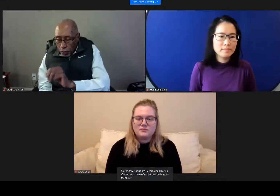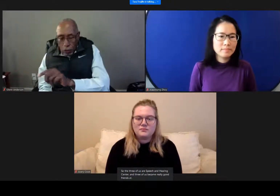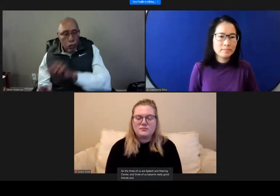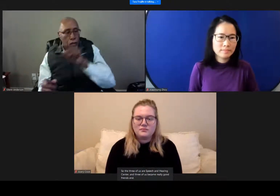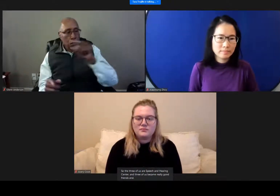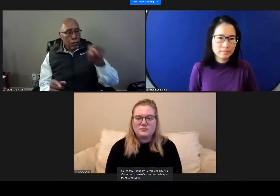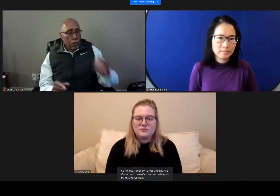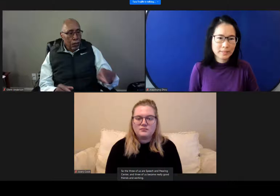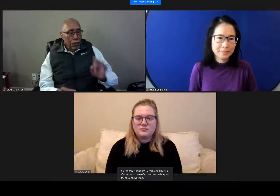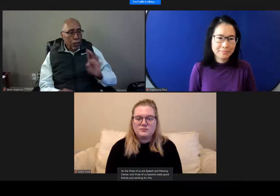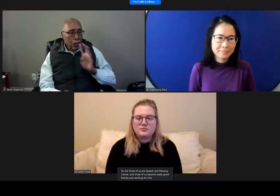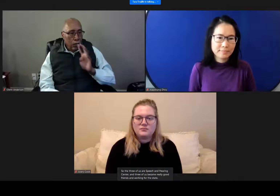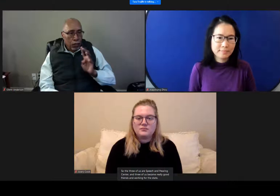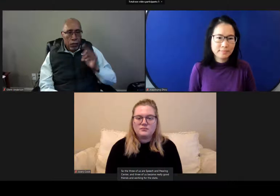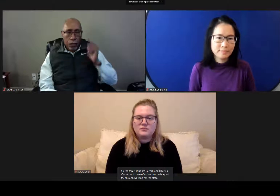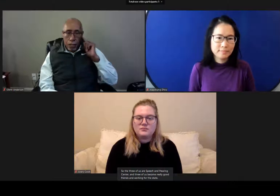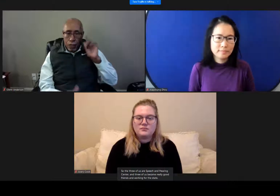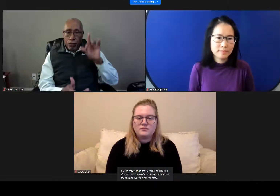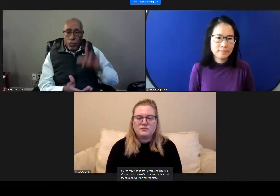and working for the state,